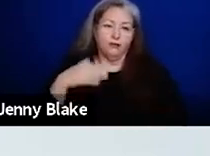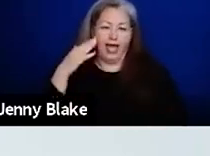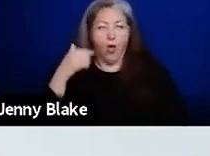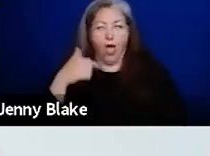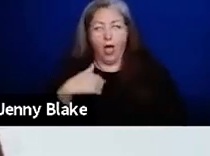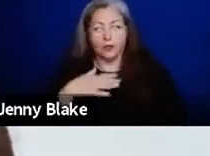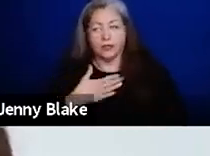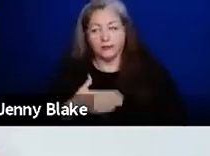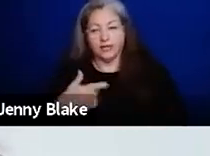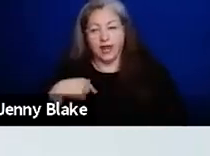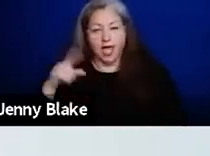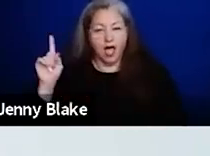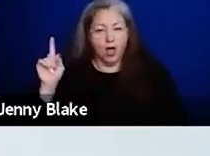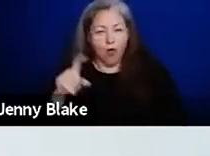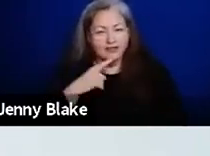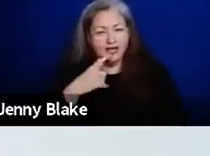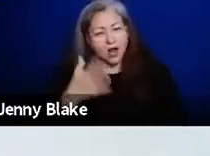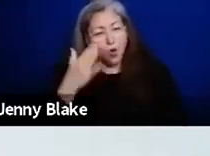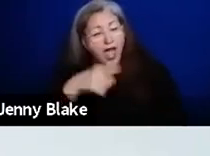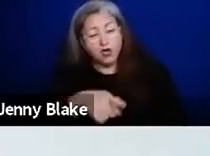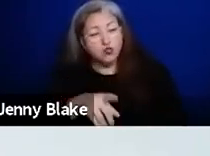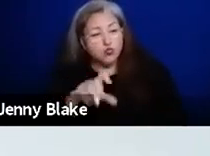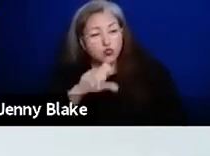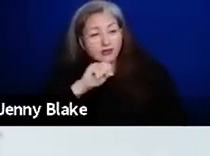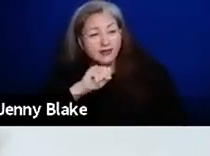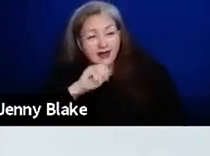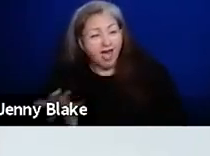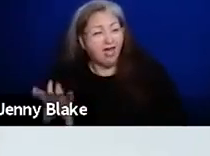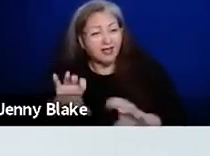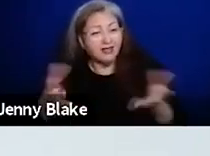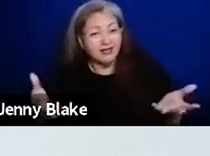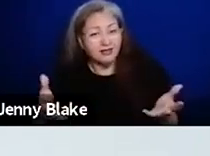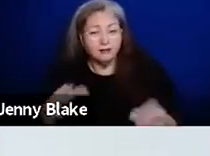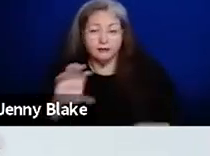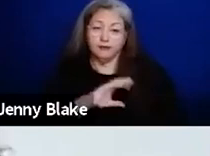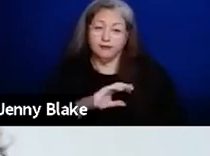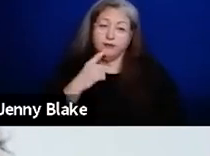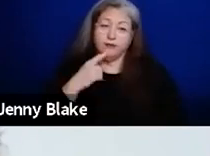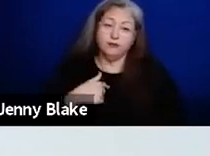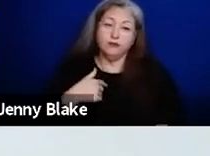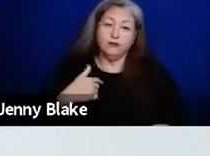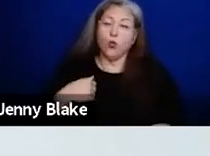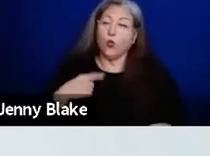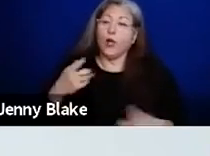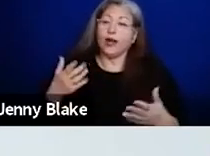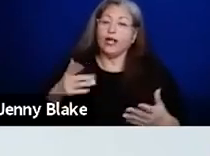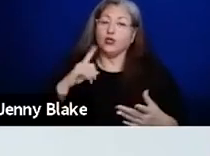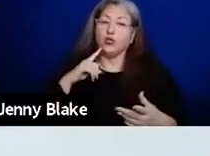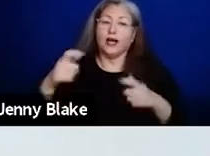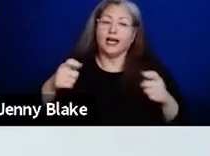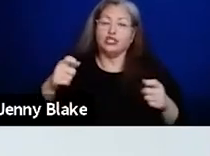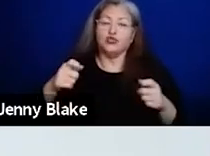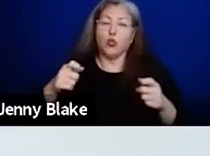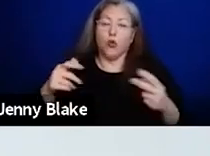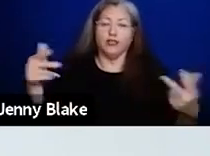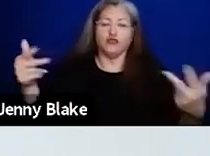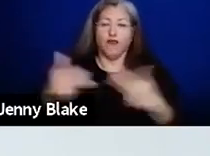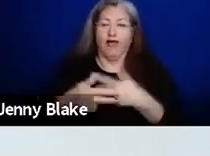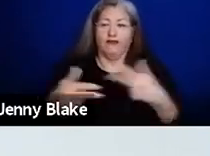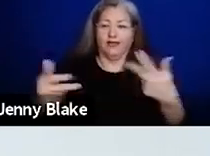so I walked over there and I said, why didn't you do something? And the policeman told me, we're only here to control the traffic in the road.